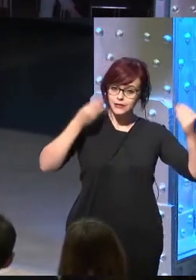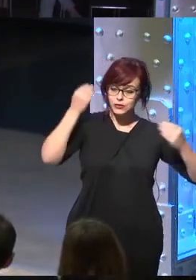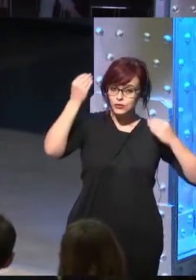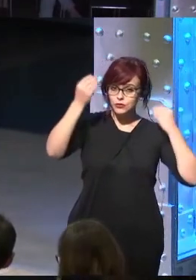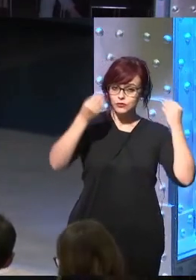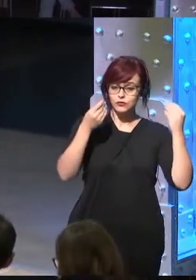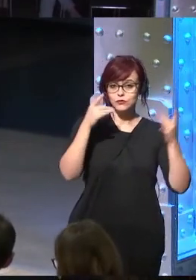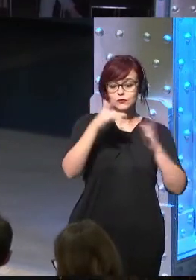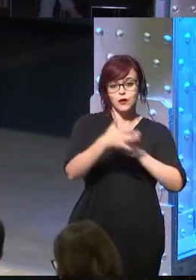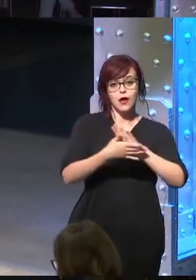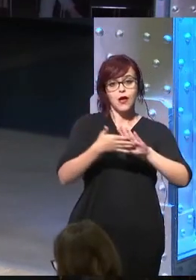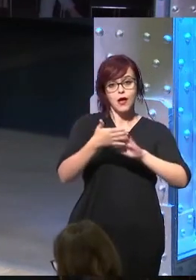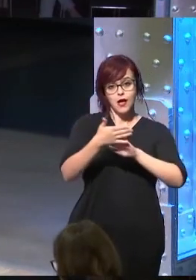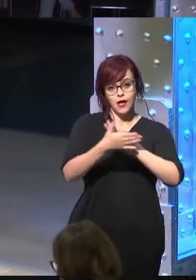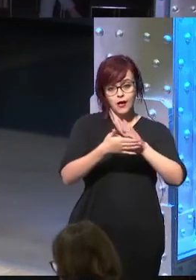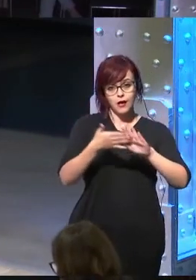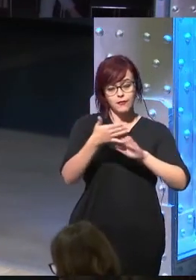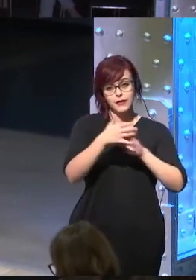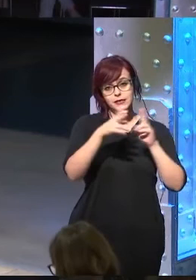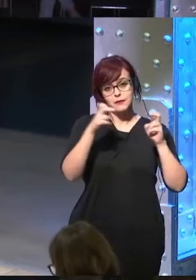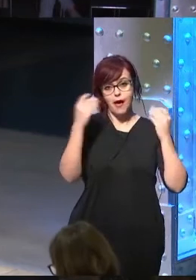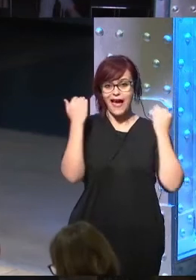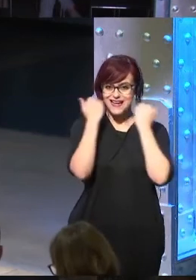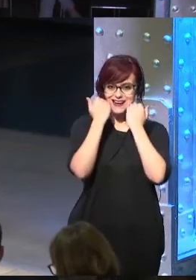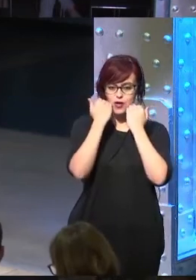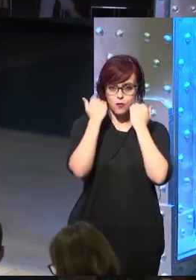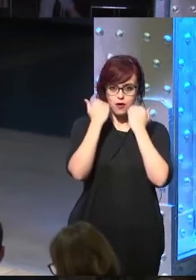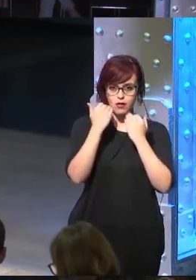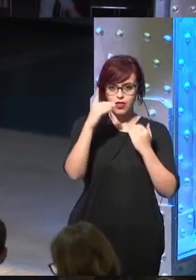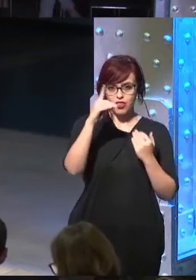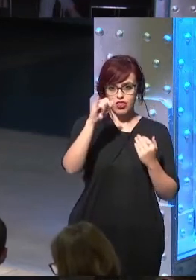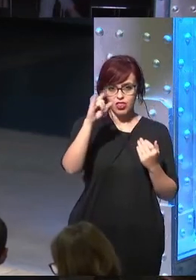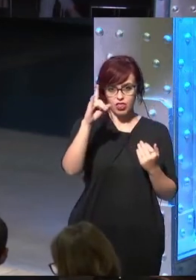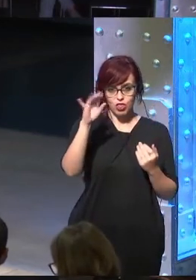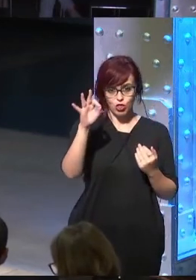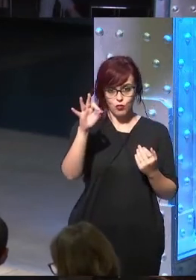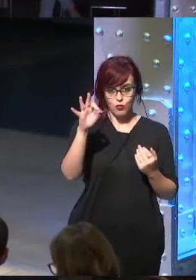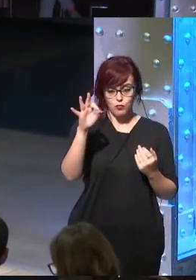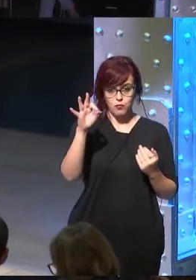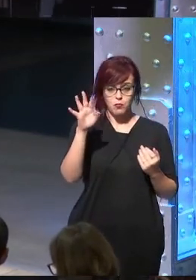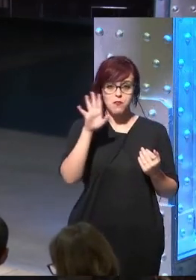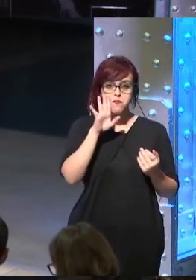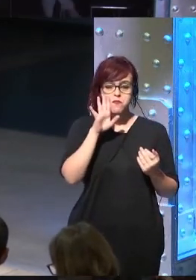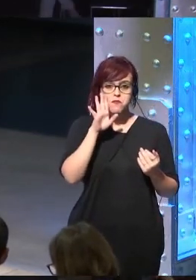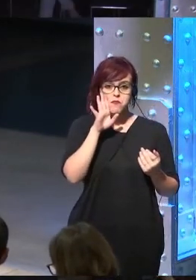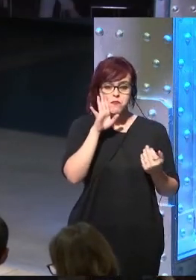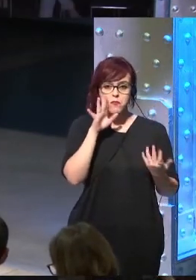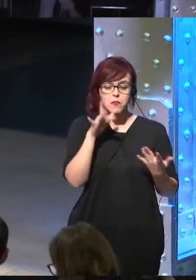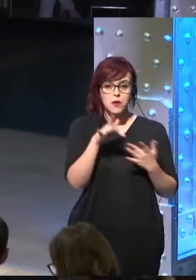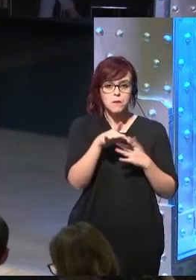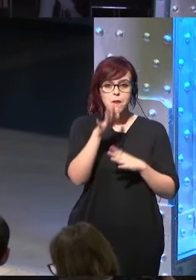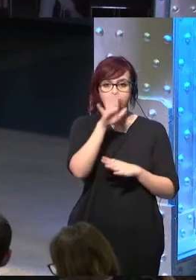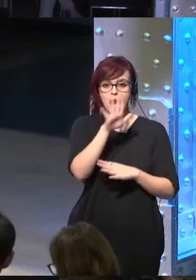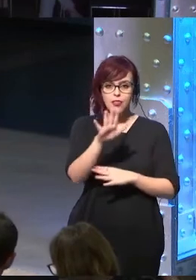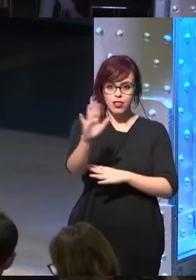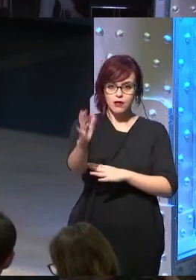When I think about how all stories about Cleopatra or Dido have reached us, I see